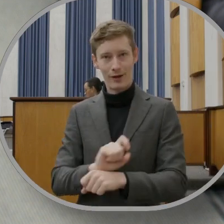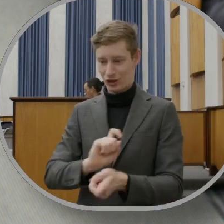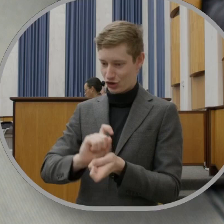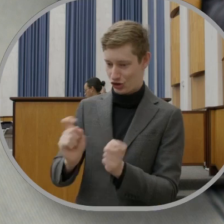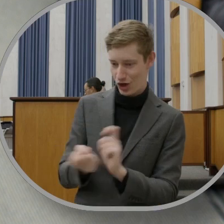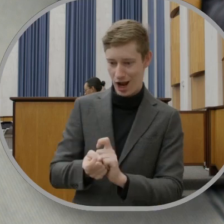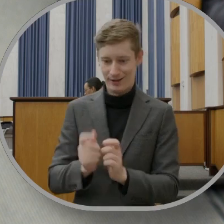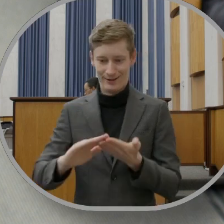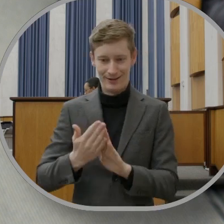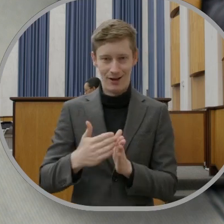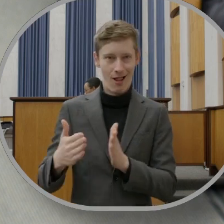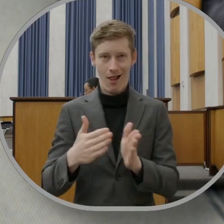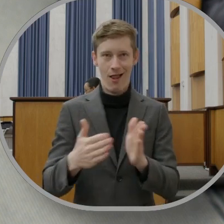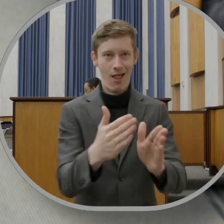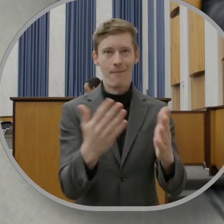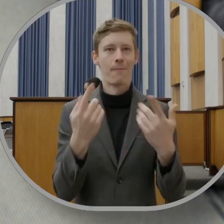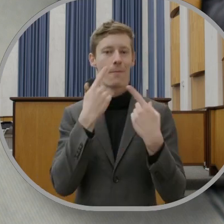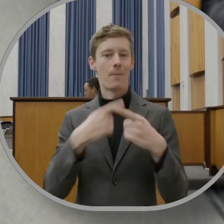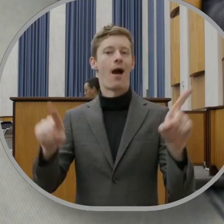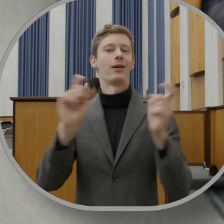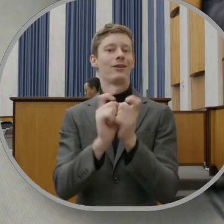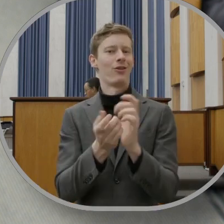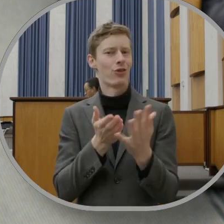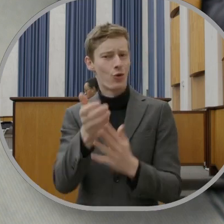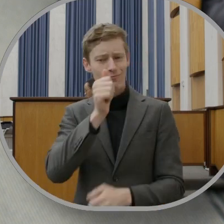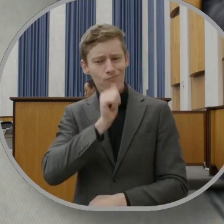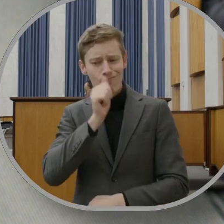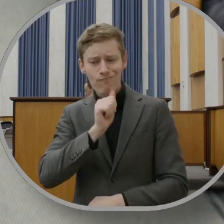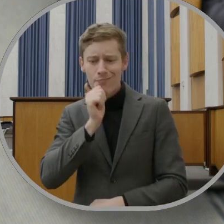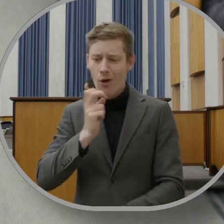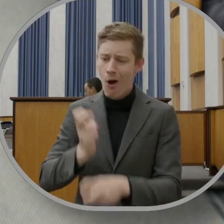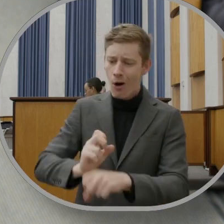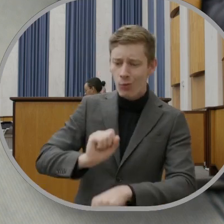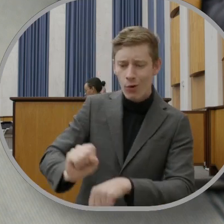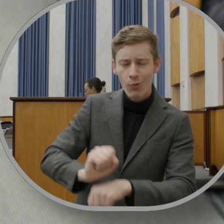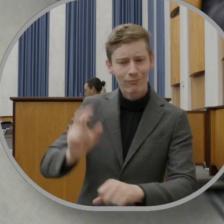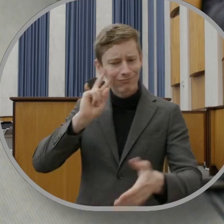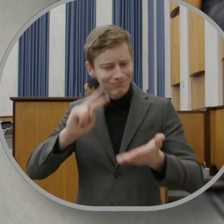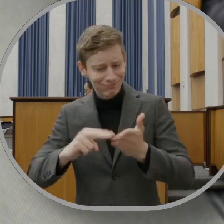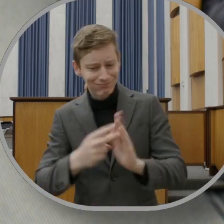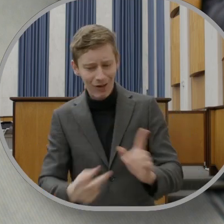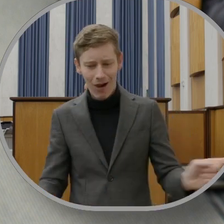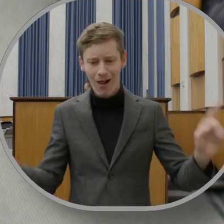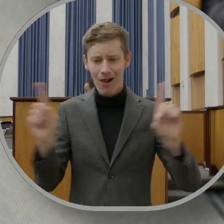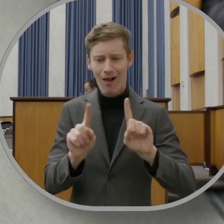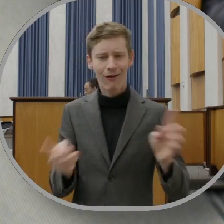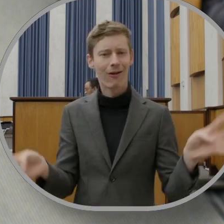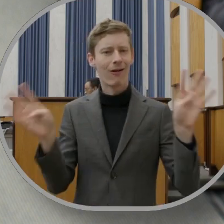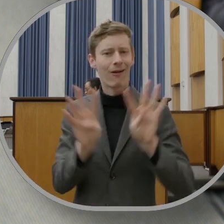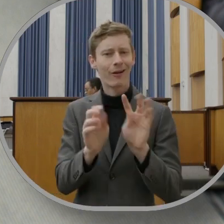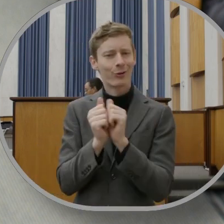grit, hard work, and intentionality, we came together to change Richmond's